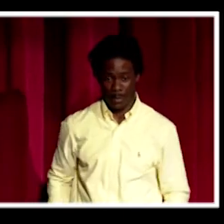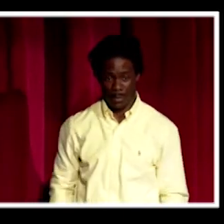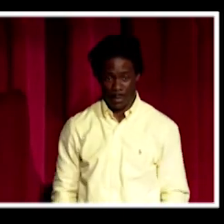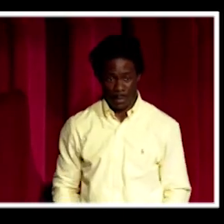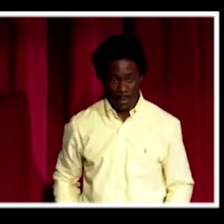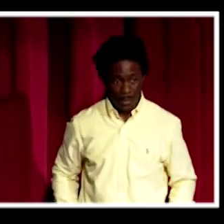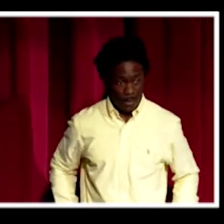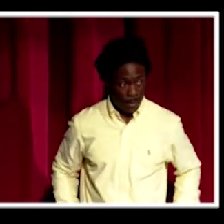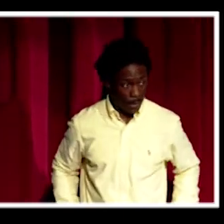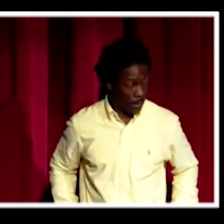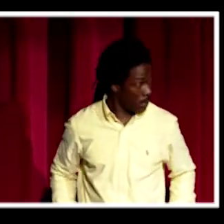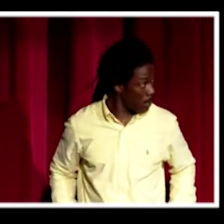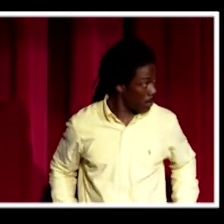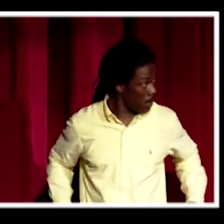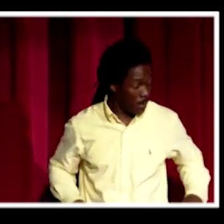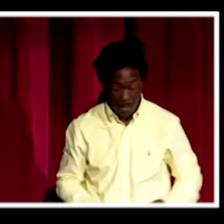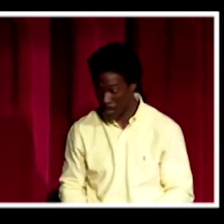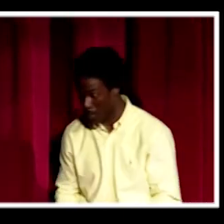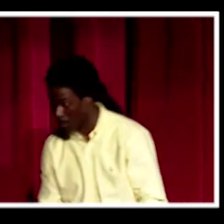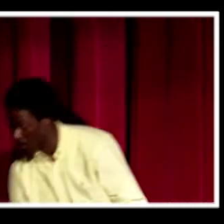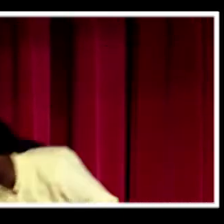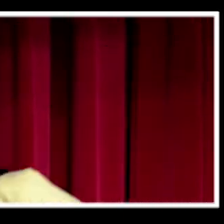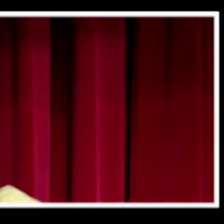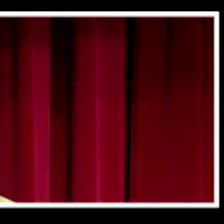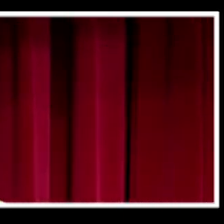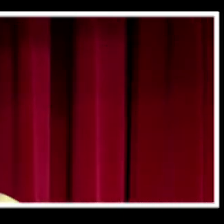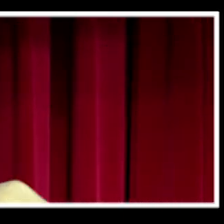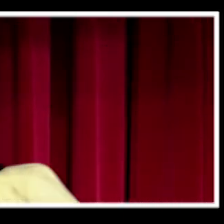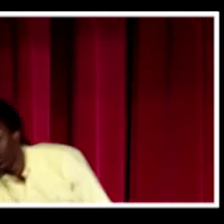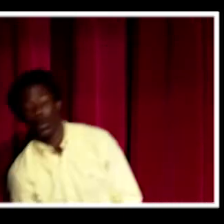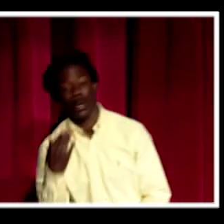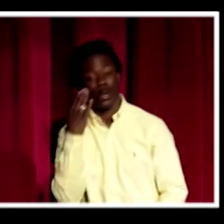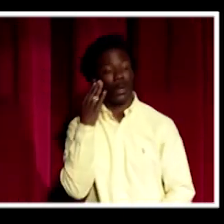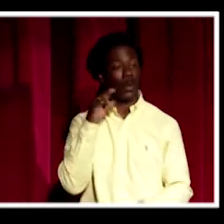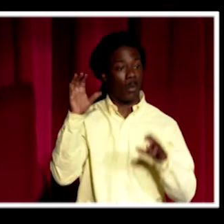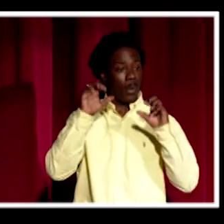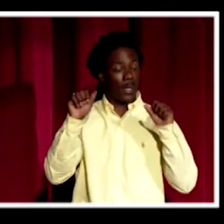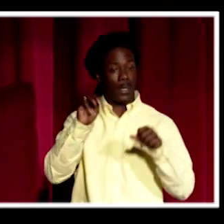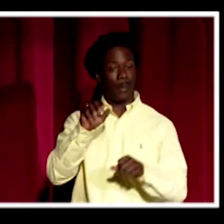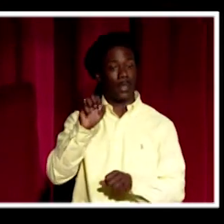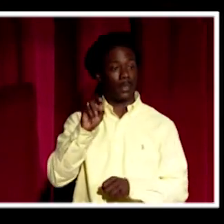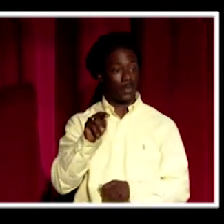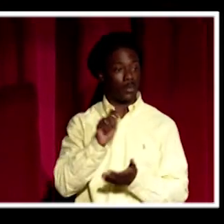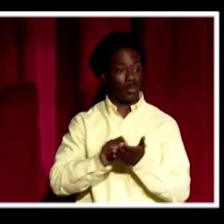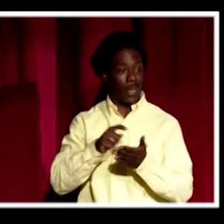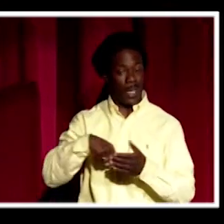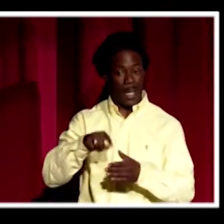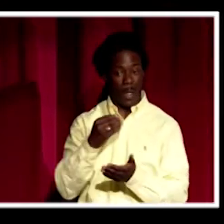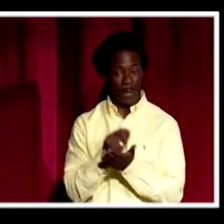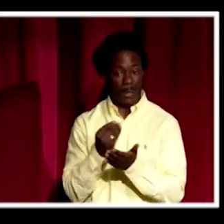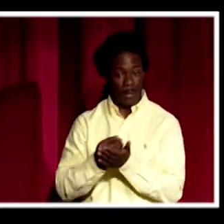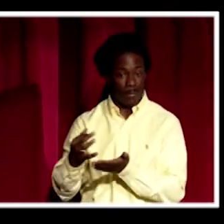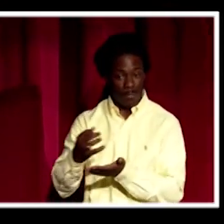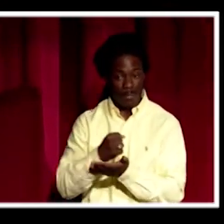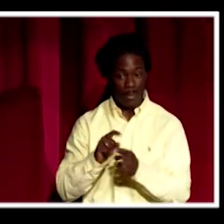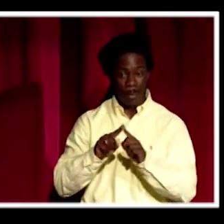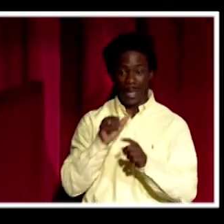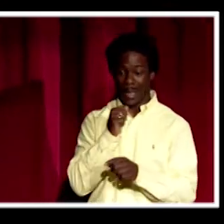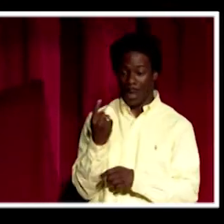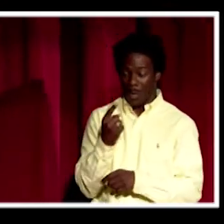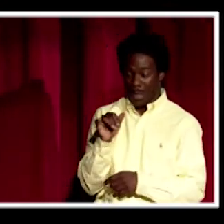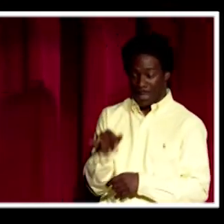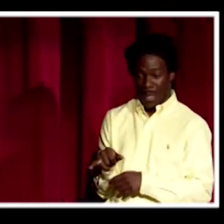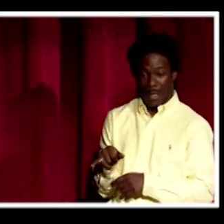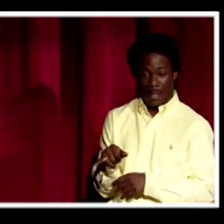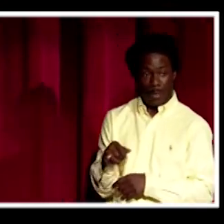will help President Mason right-size salaries, improve IT, but not just that.